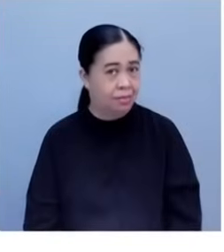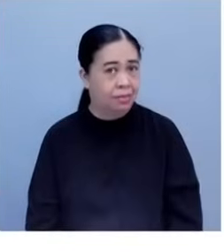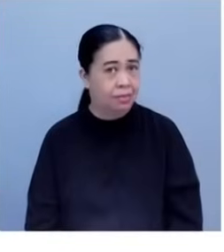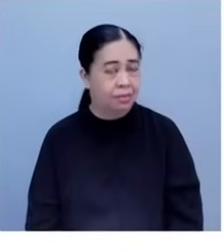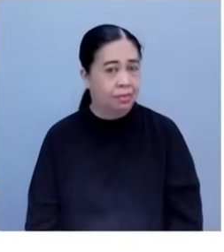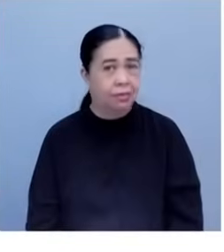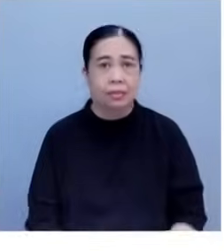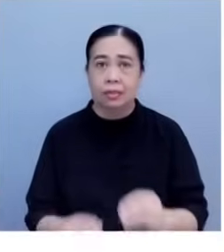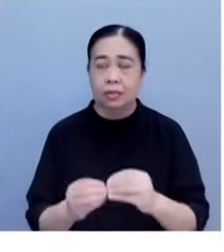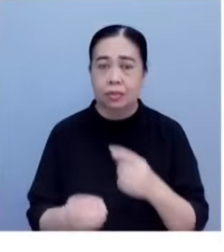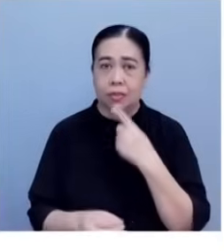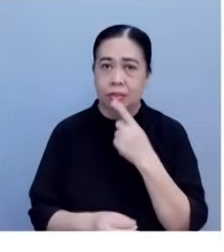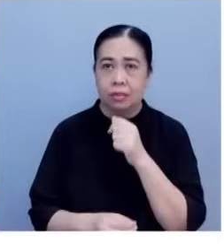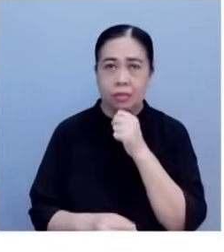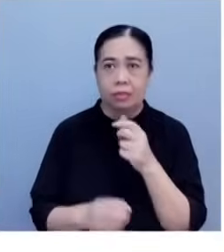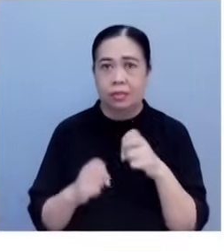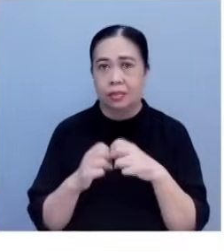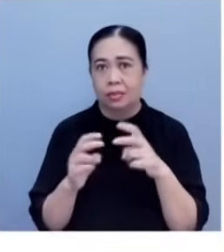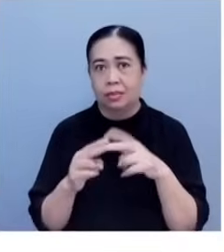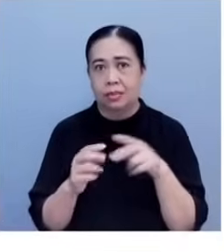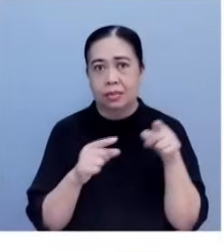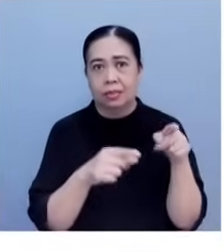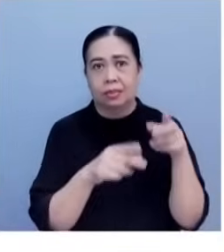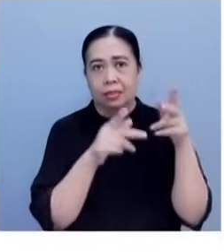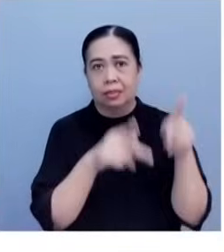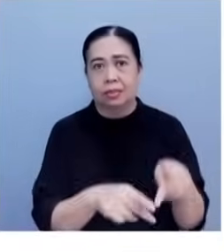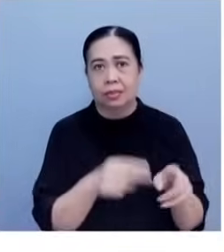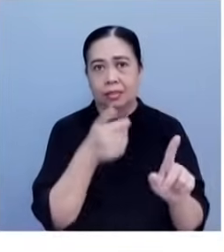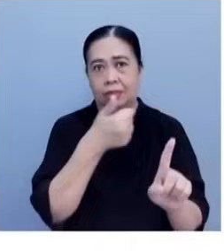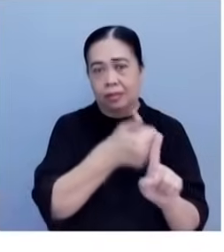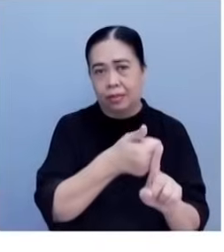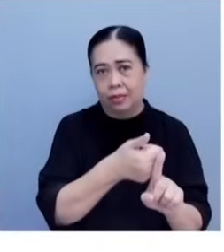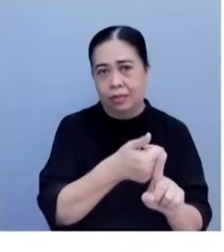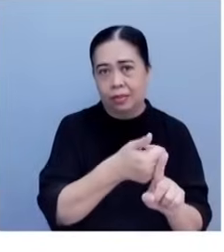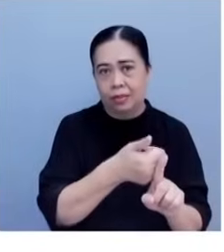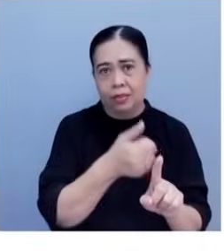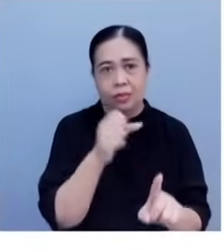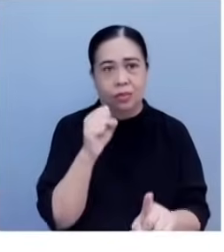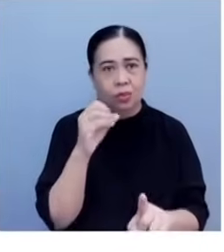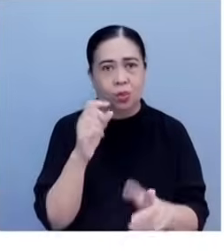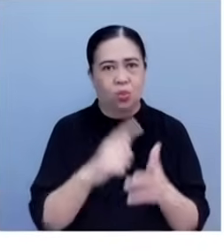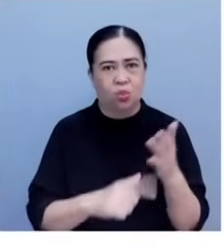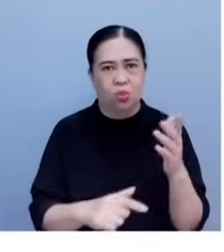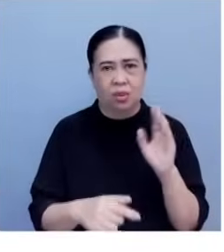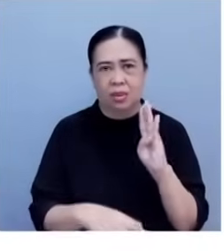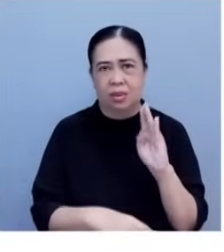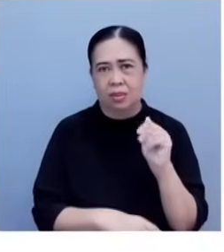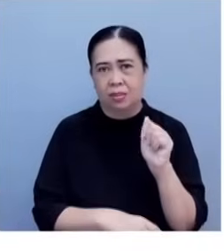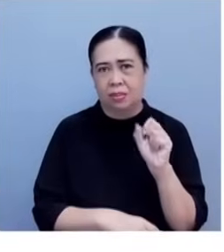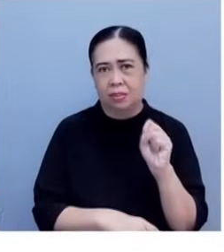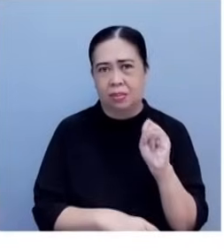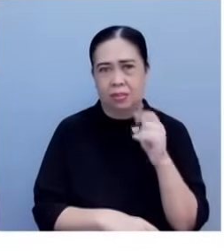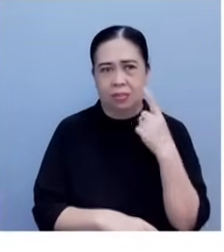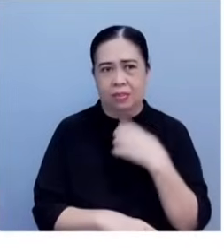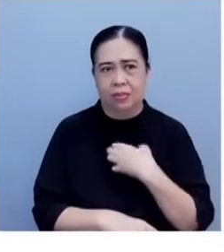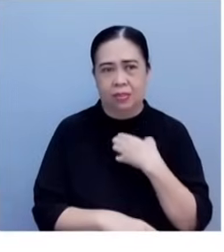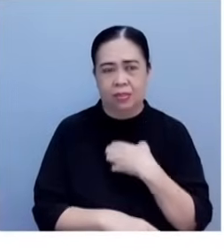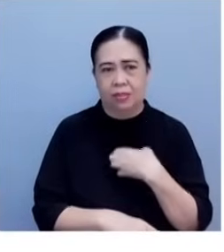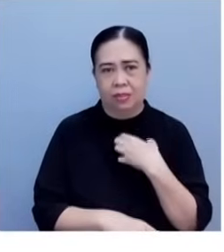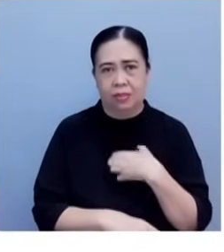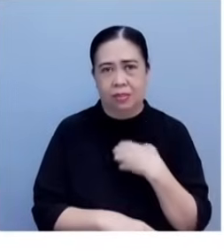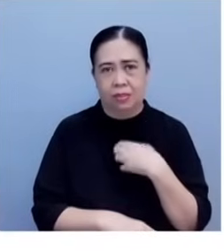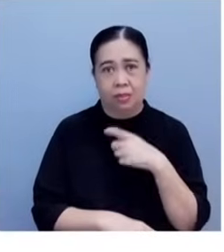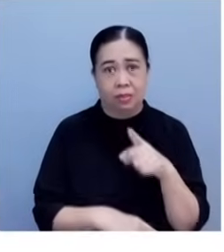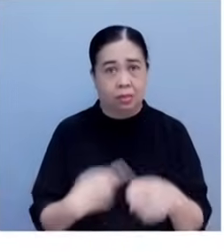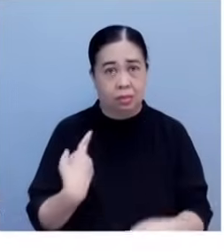Number one, as I said, it doesn't even refer to her. So what is the basis for the complaint? You're the